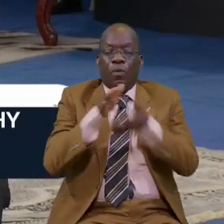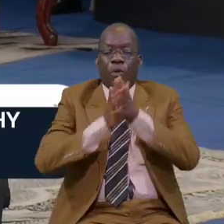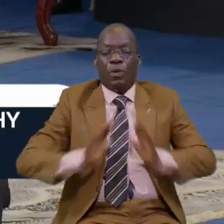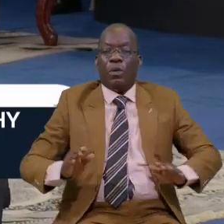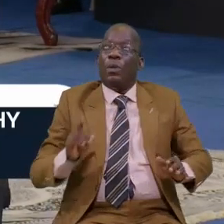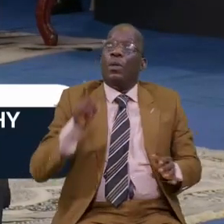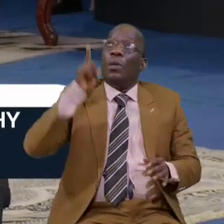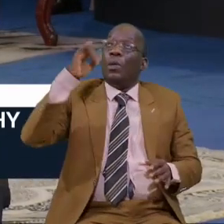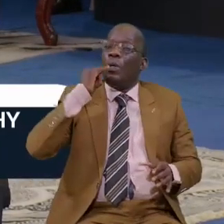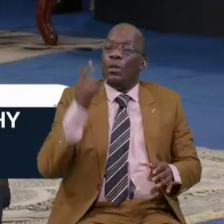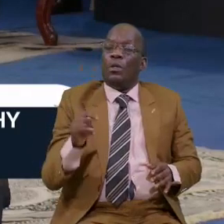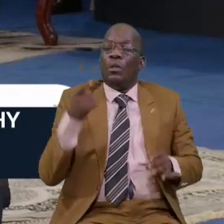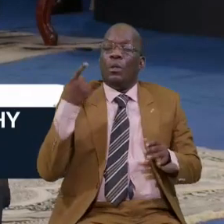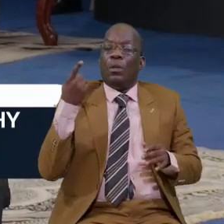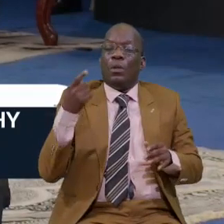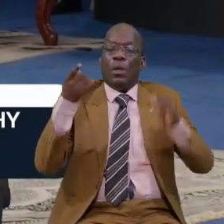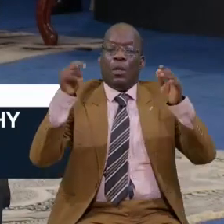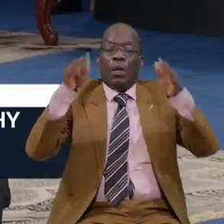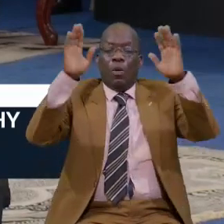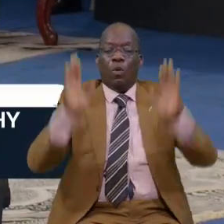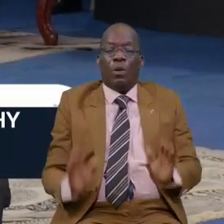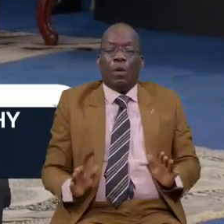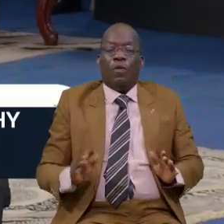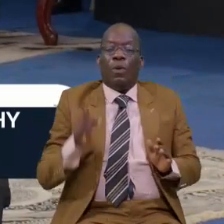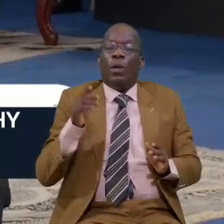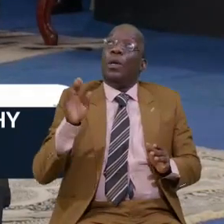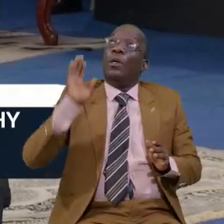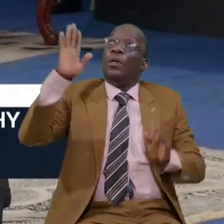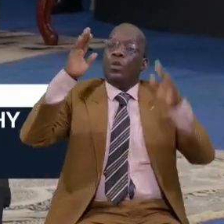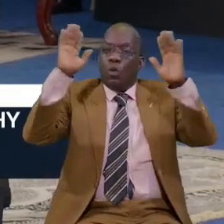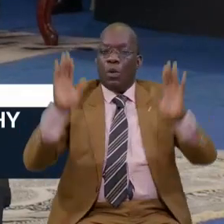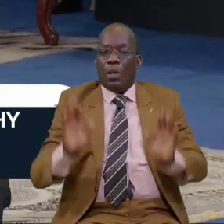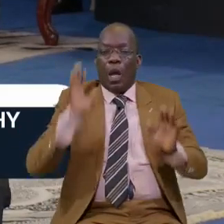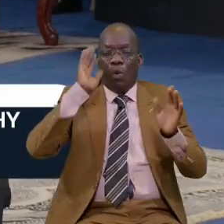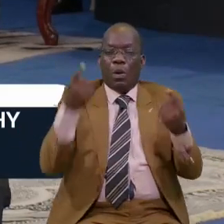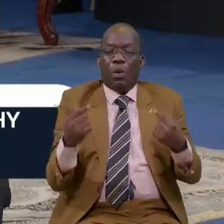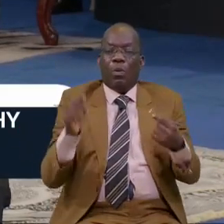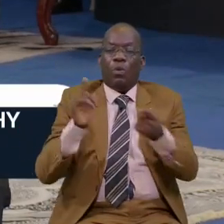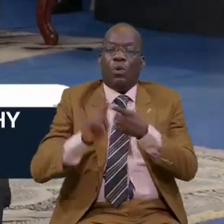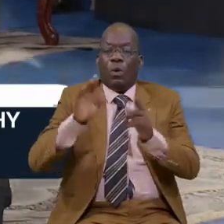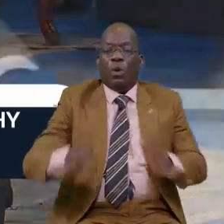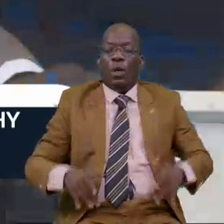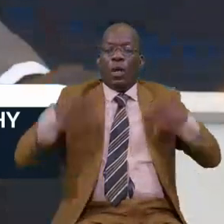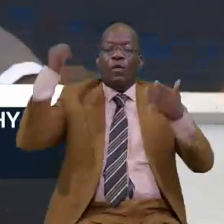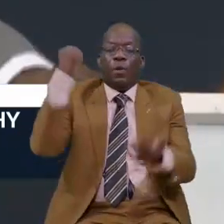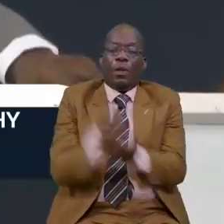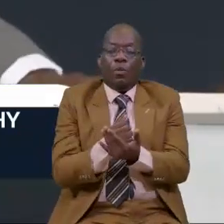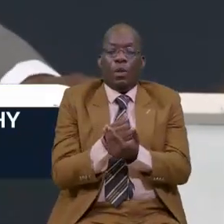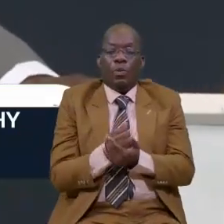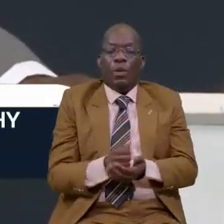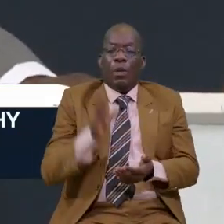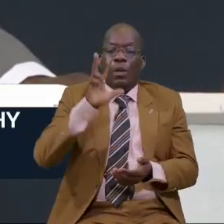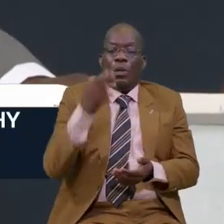wonderful. His wonder will come to your life. Look at three things here. Number one,